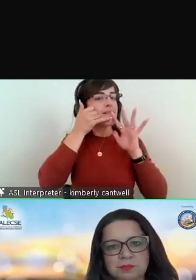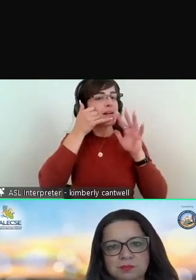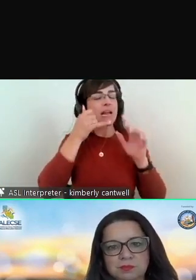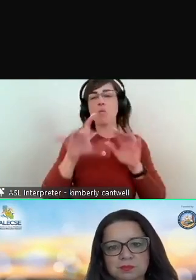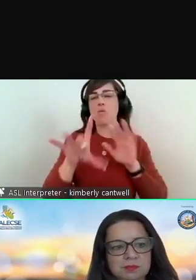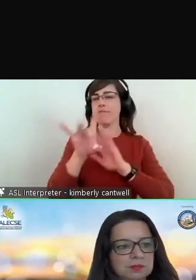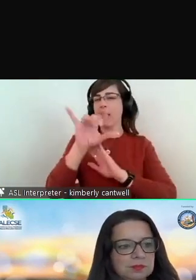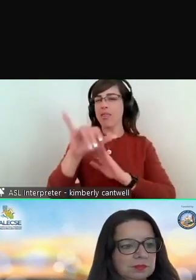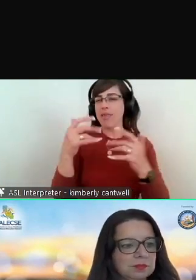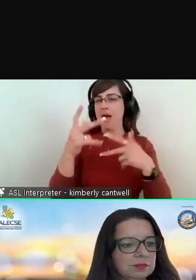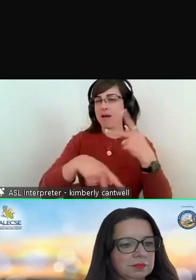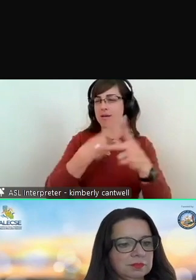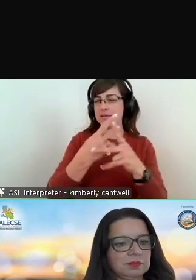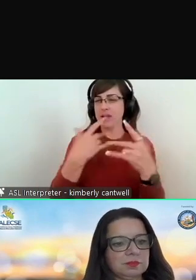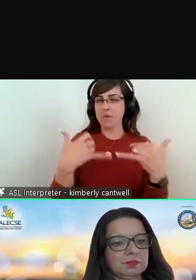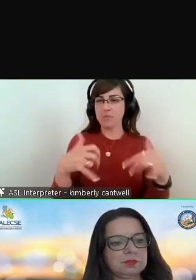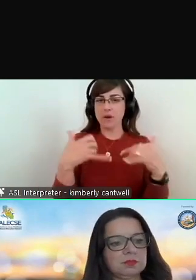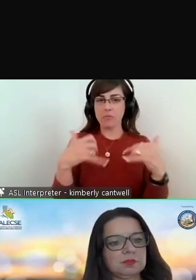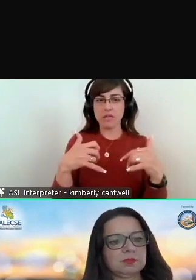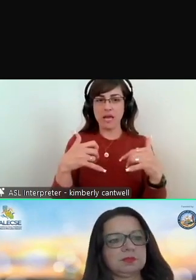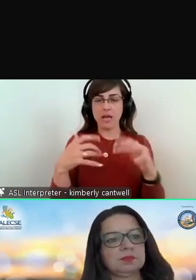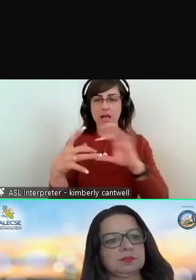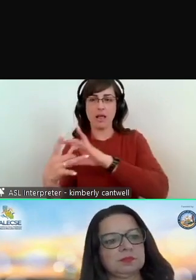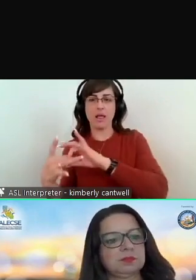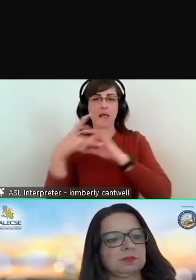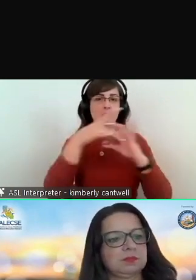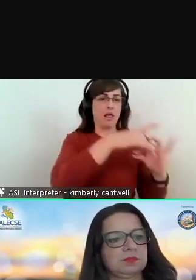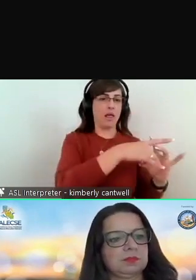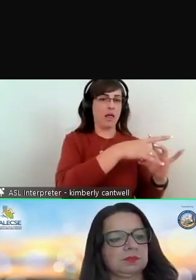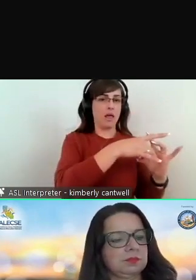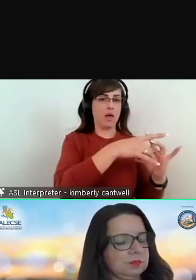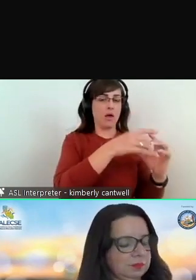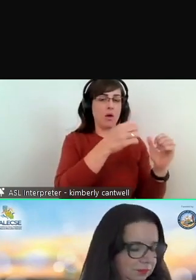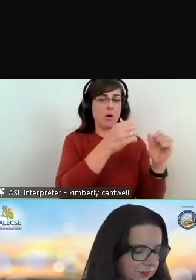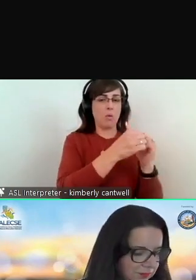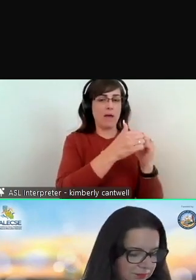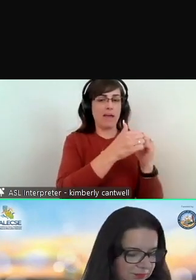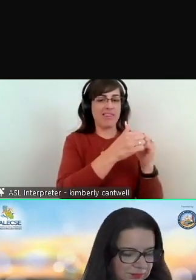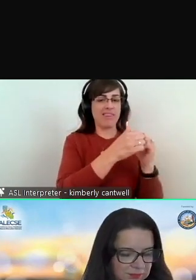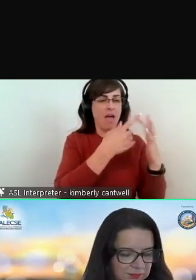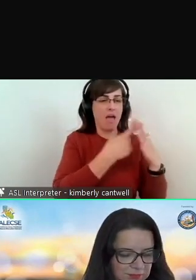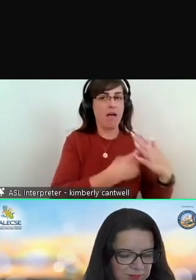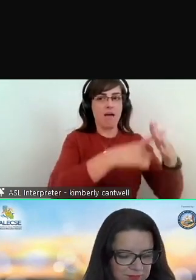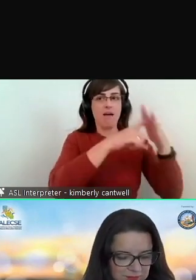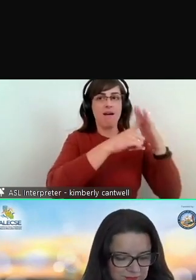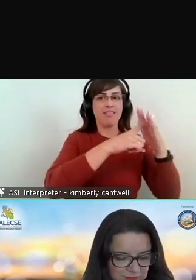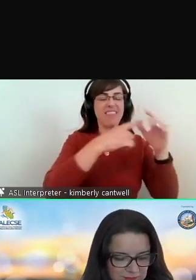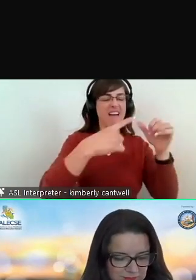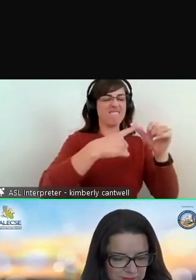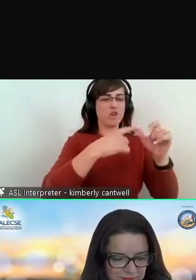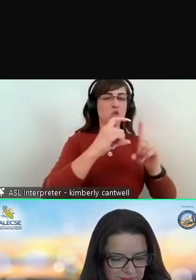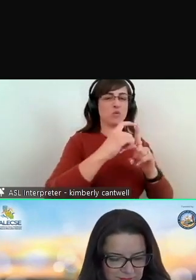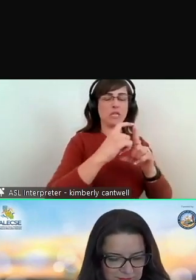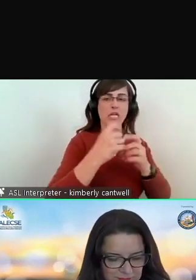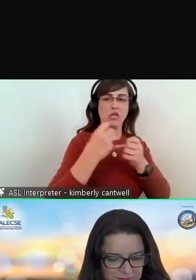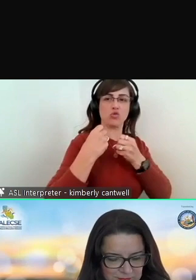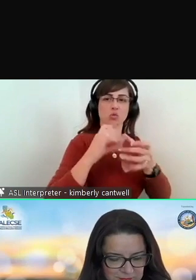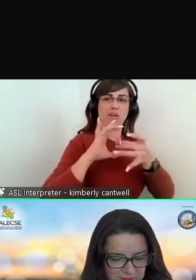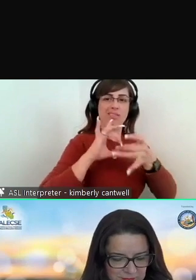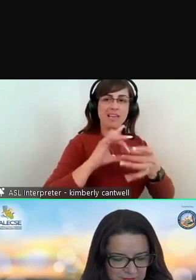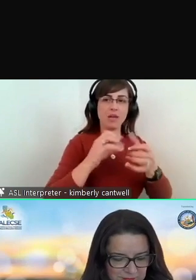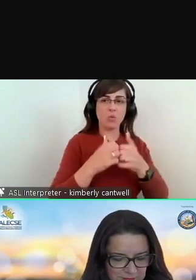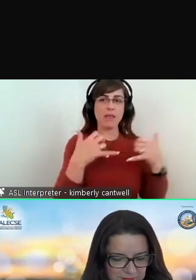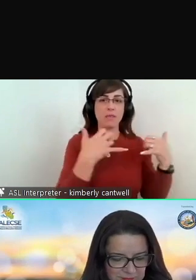that this play coincides with the emergence of first words. There's a very strong link between play